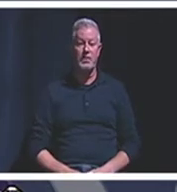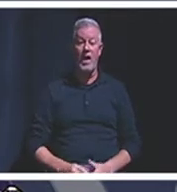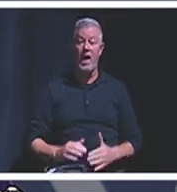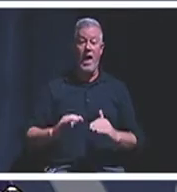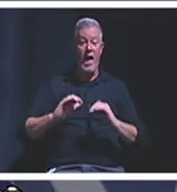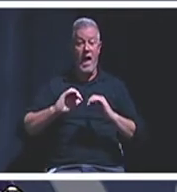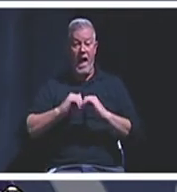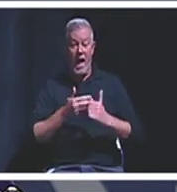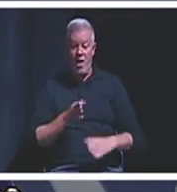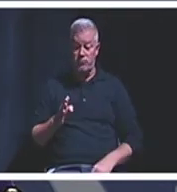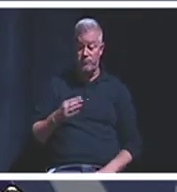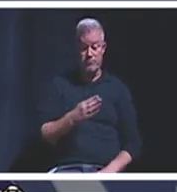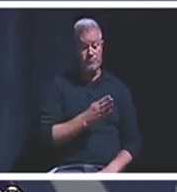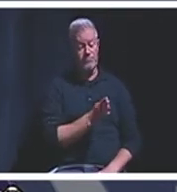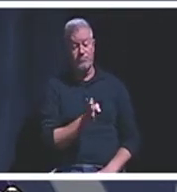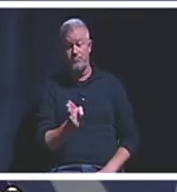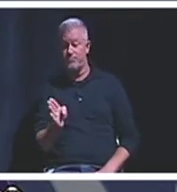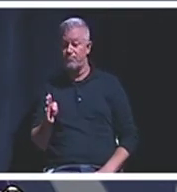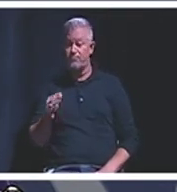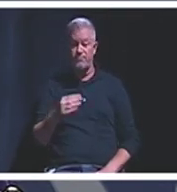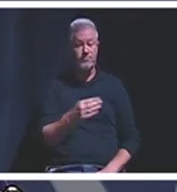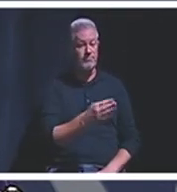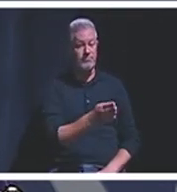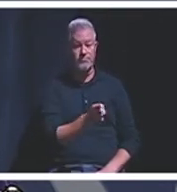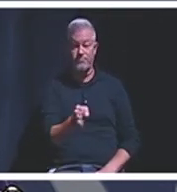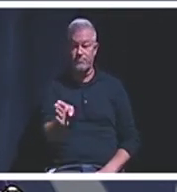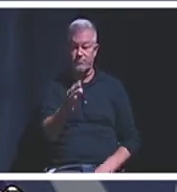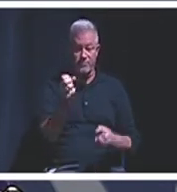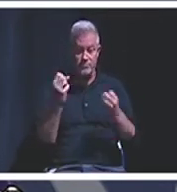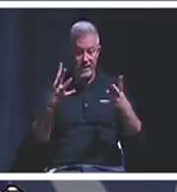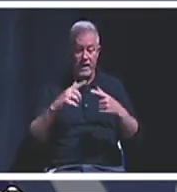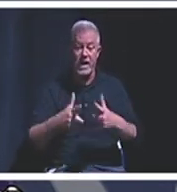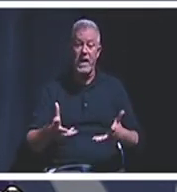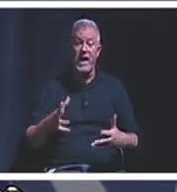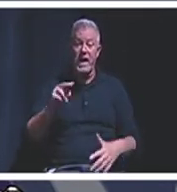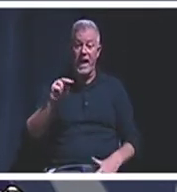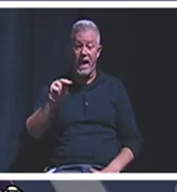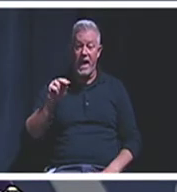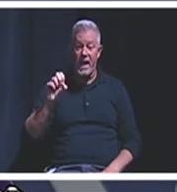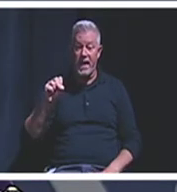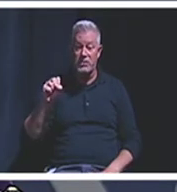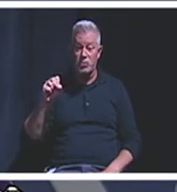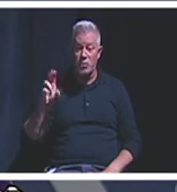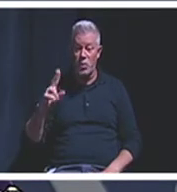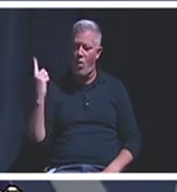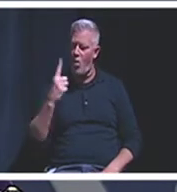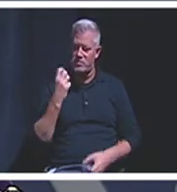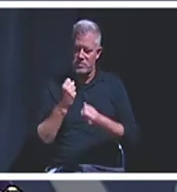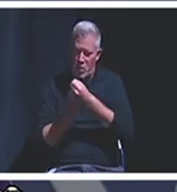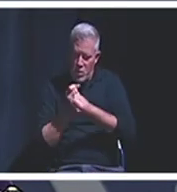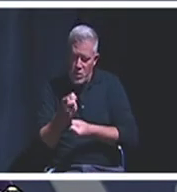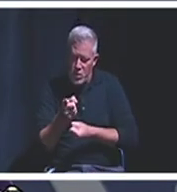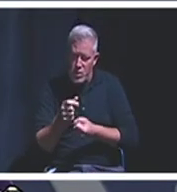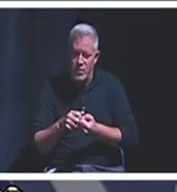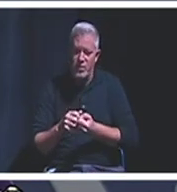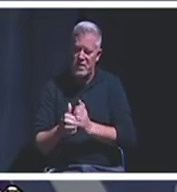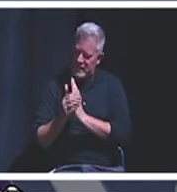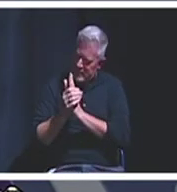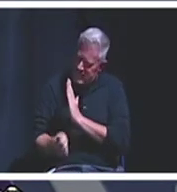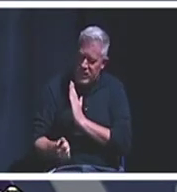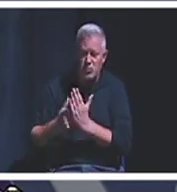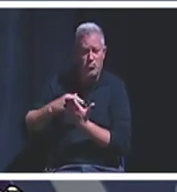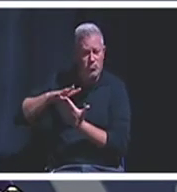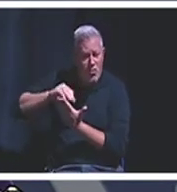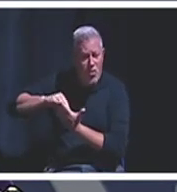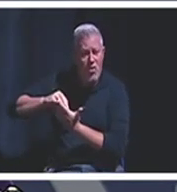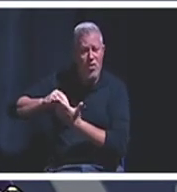be on has many turns, but our NSU community is with you. The NSU skills and knowledge have prepared